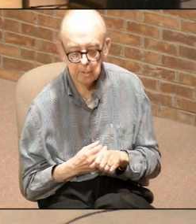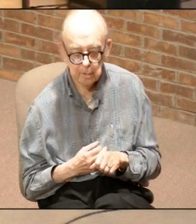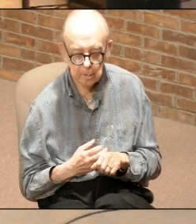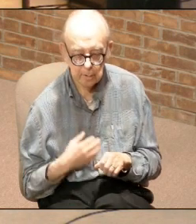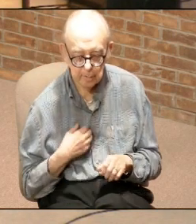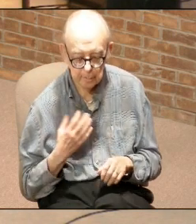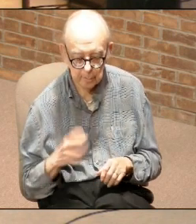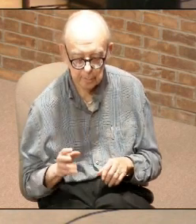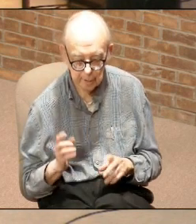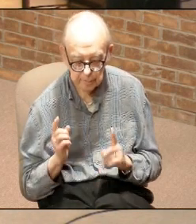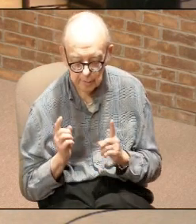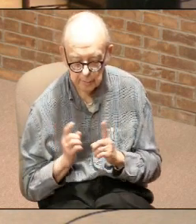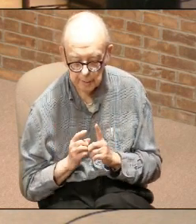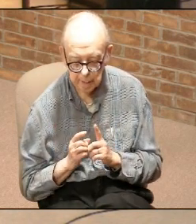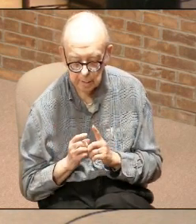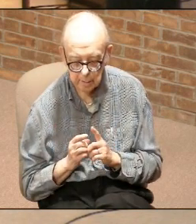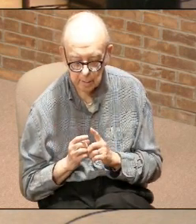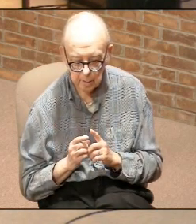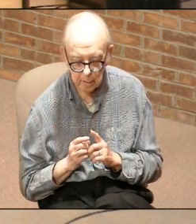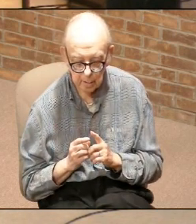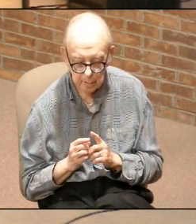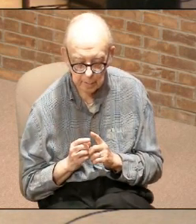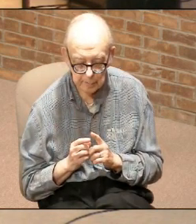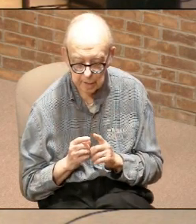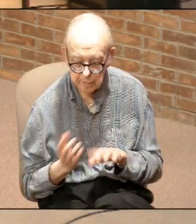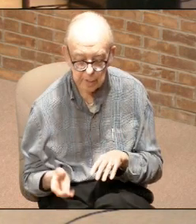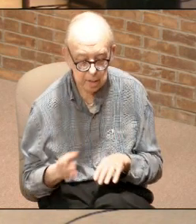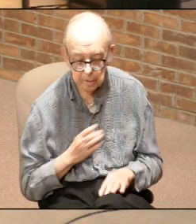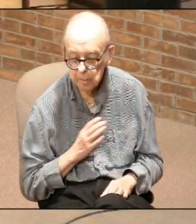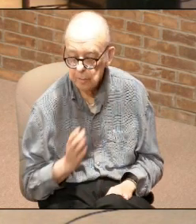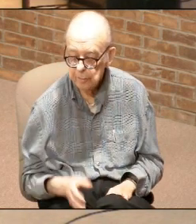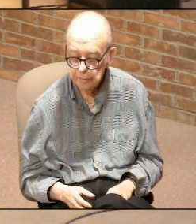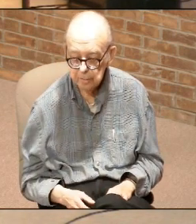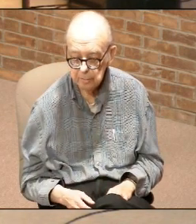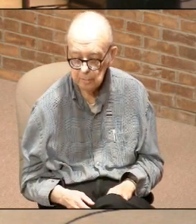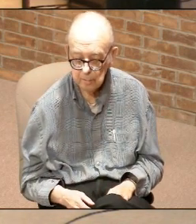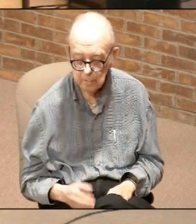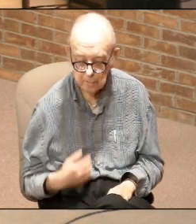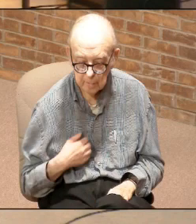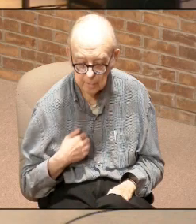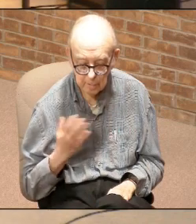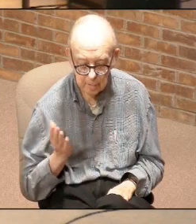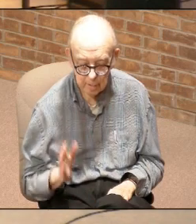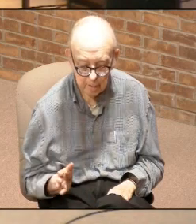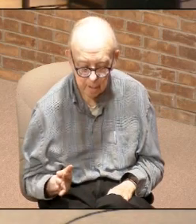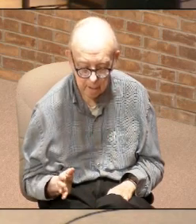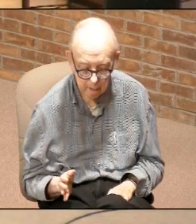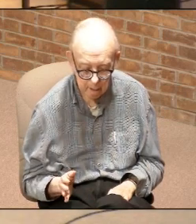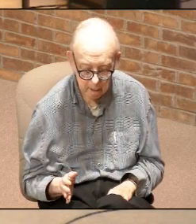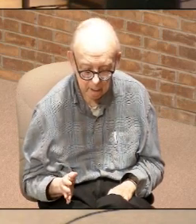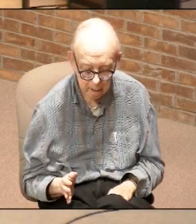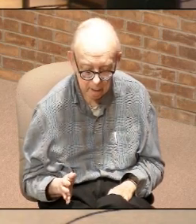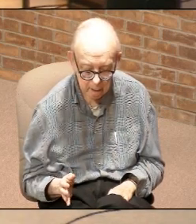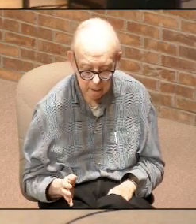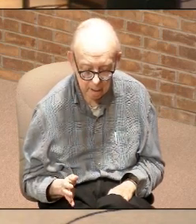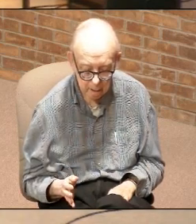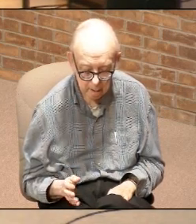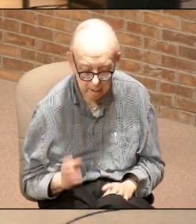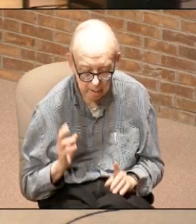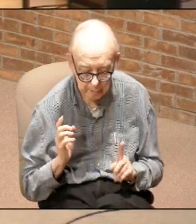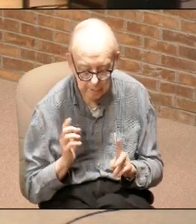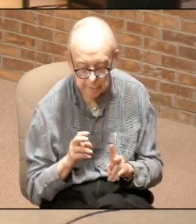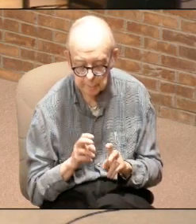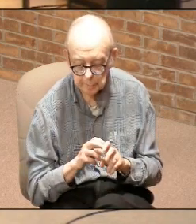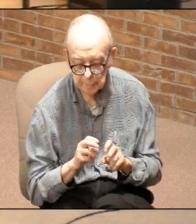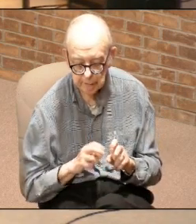i have never met a dead christian i have met backslidden individuals